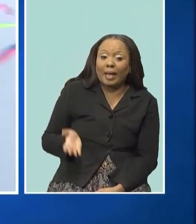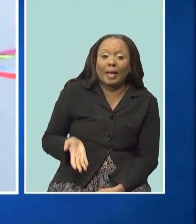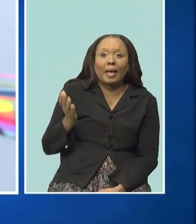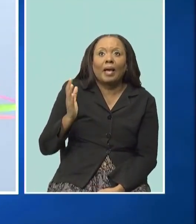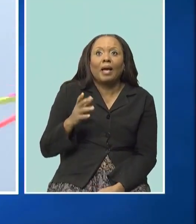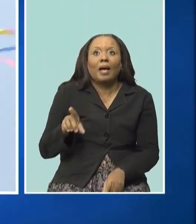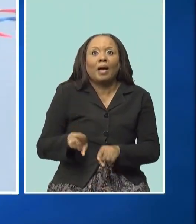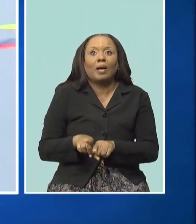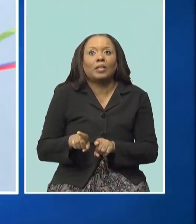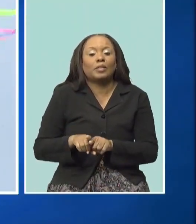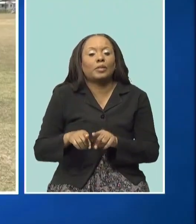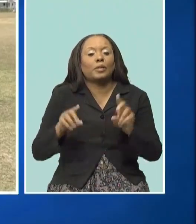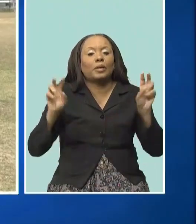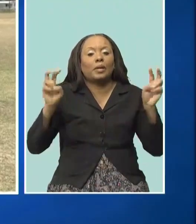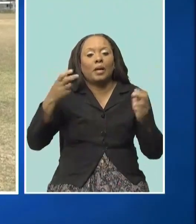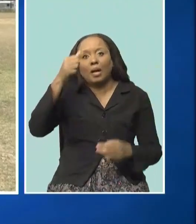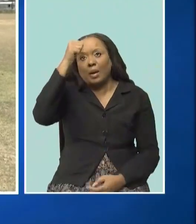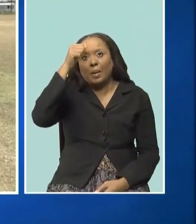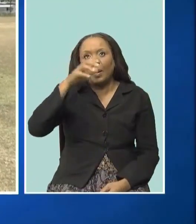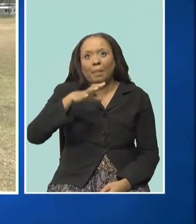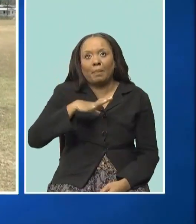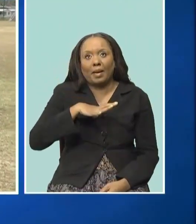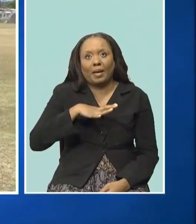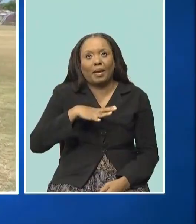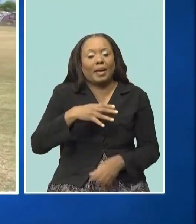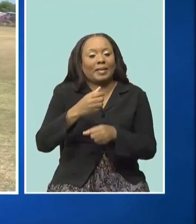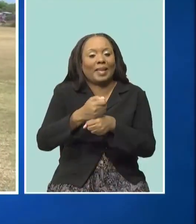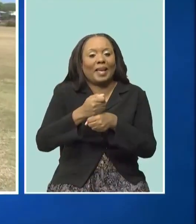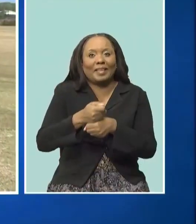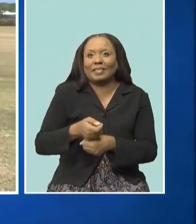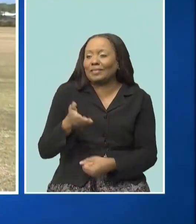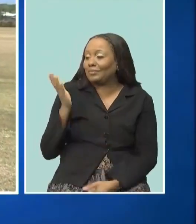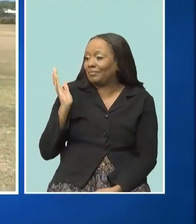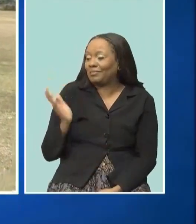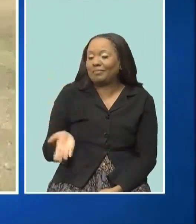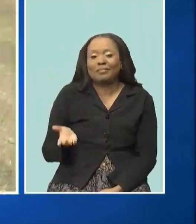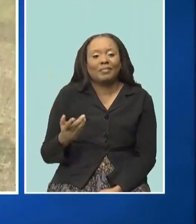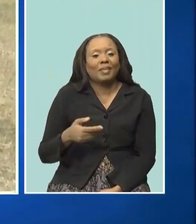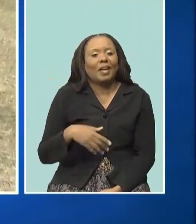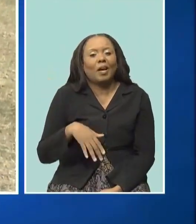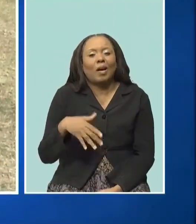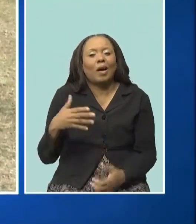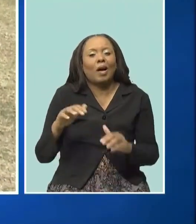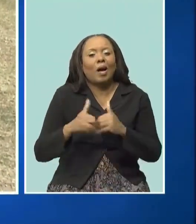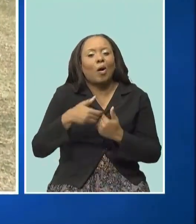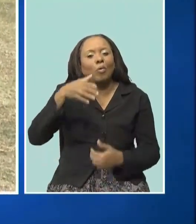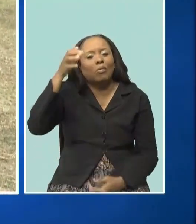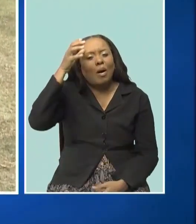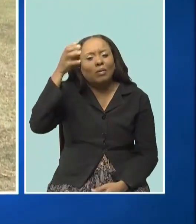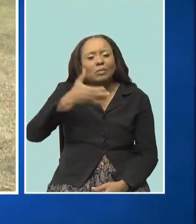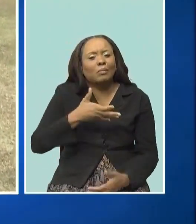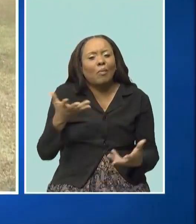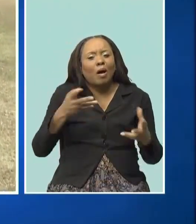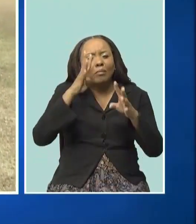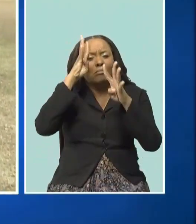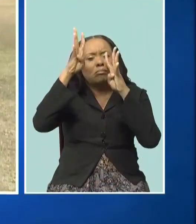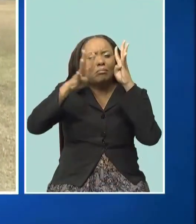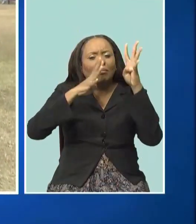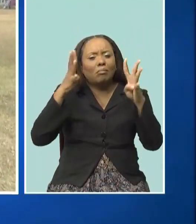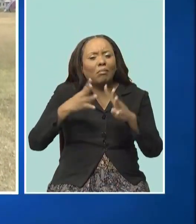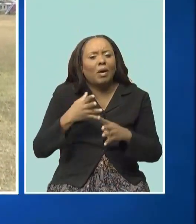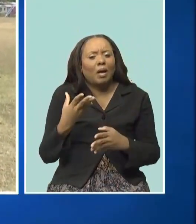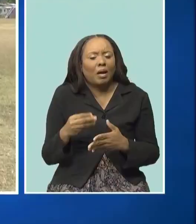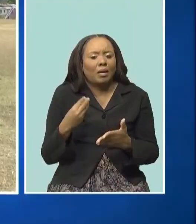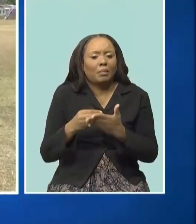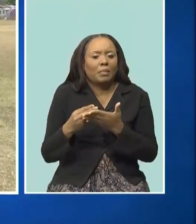kite created by organizer Glendon Trim. He told us about the concept behind the man kite and also the event, which